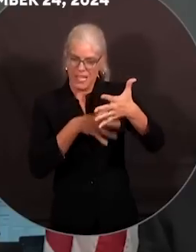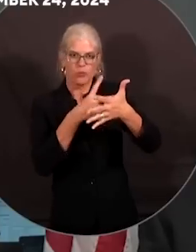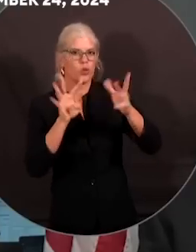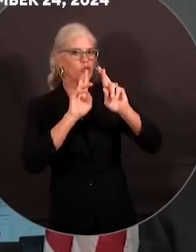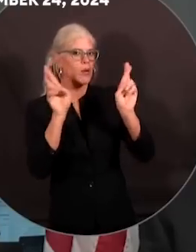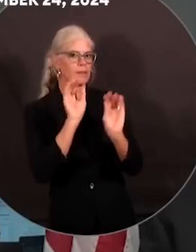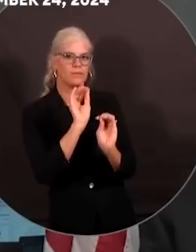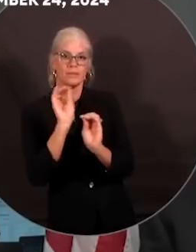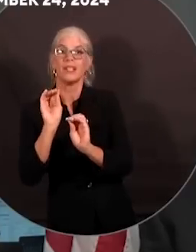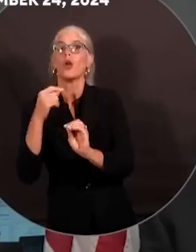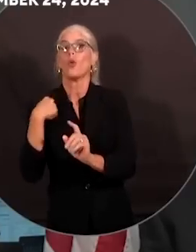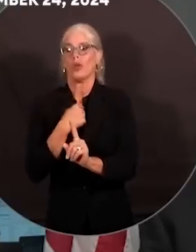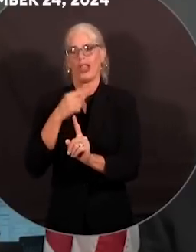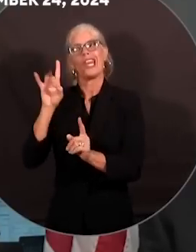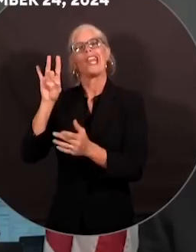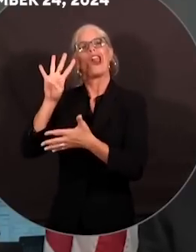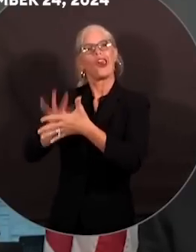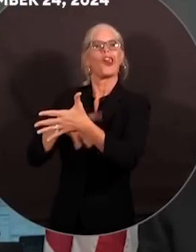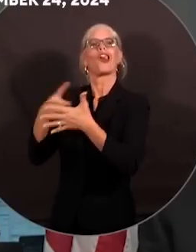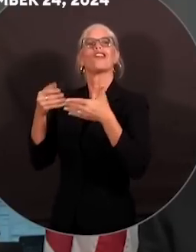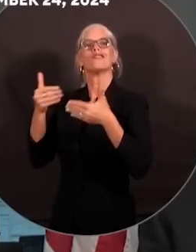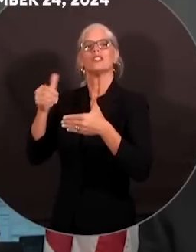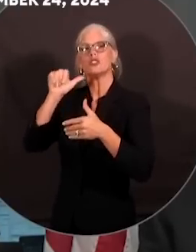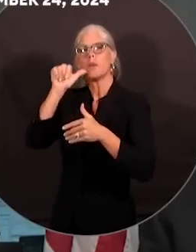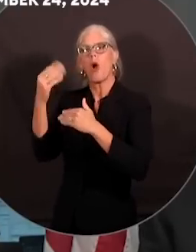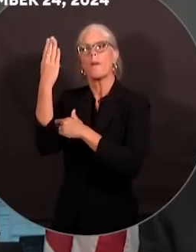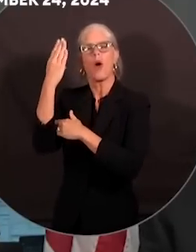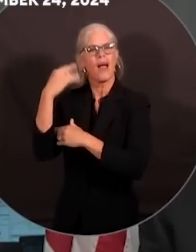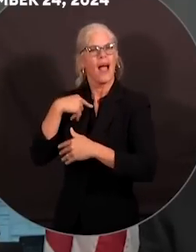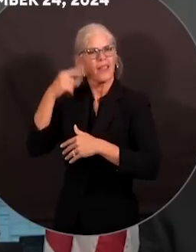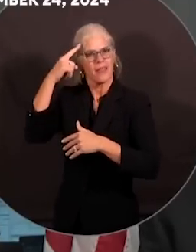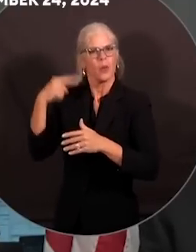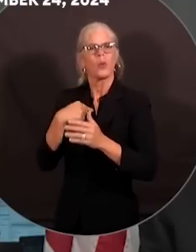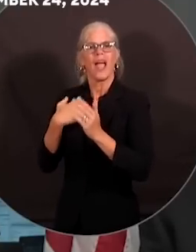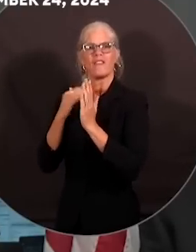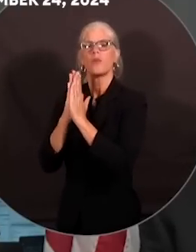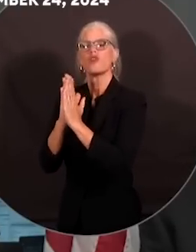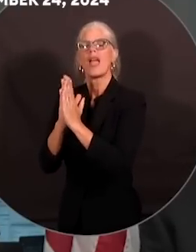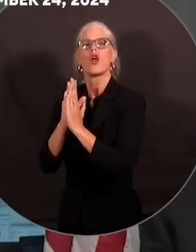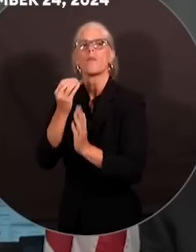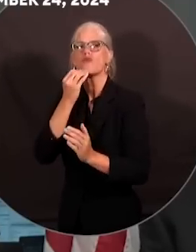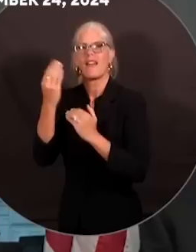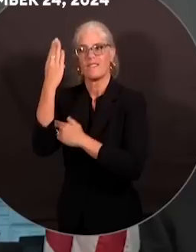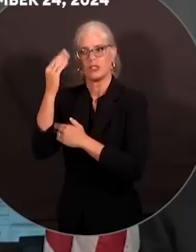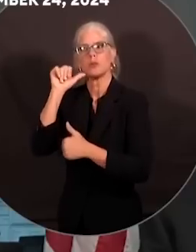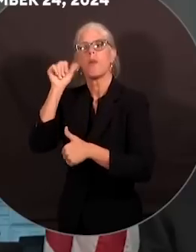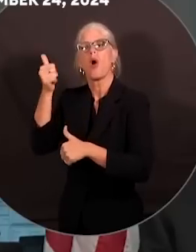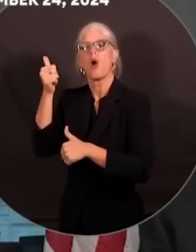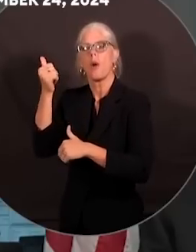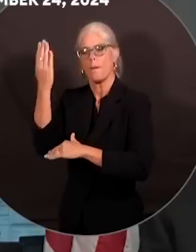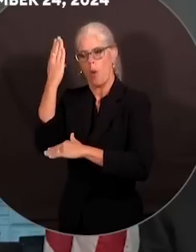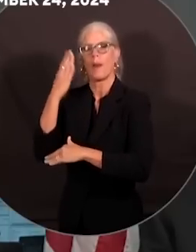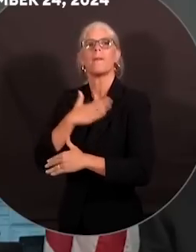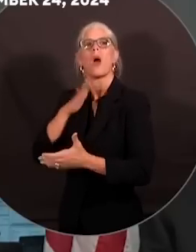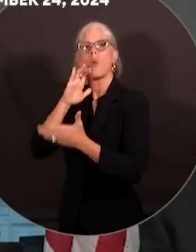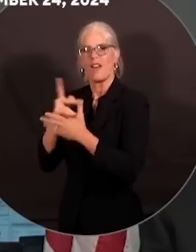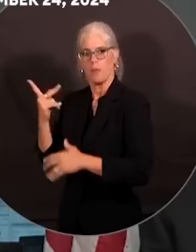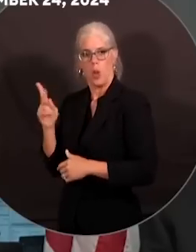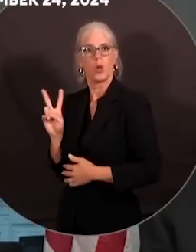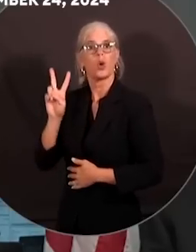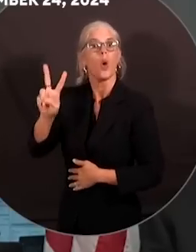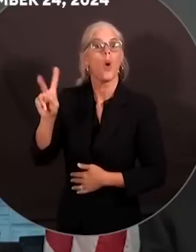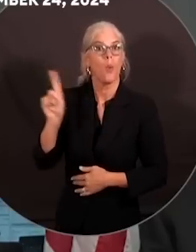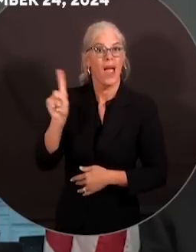tomorrow morning, a prayer breakfast, and we're going to do that. My wife and I are both going to do that. It's down in the Tampa Bay area. So we will do that